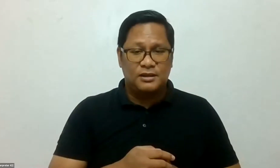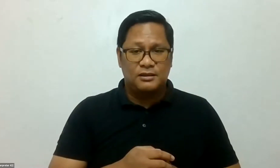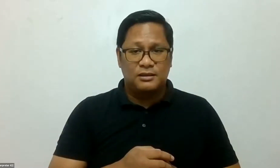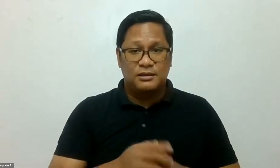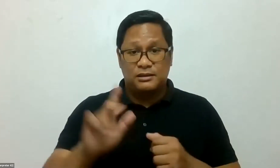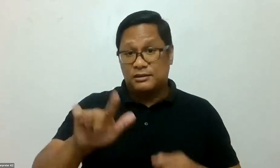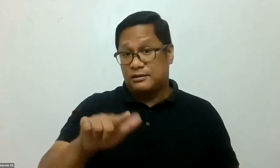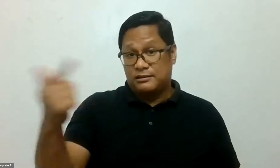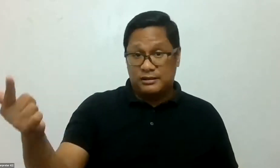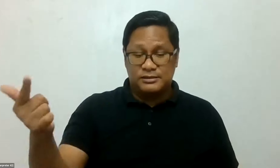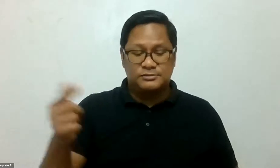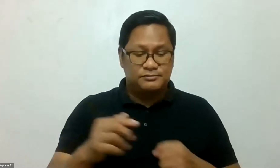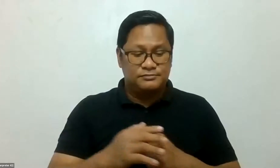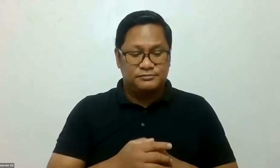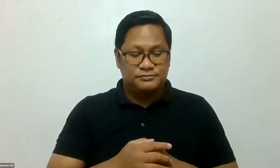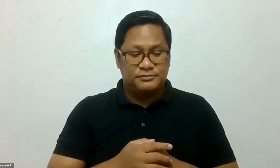Next, we have the